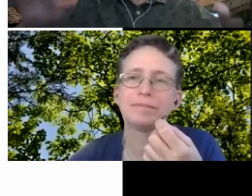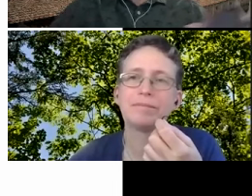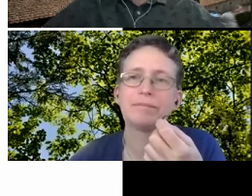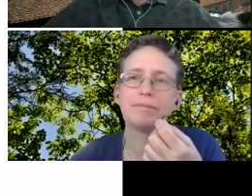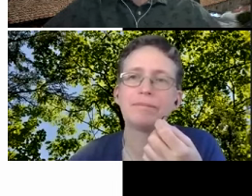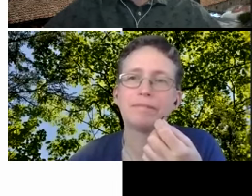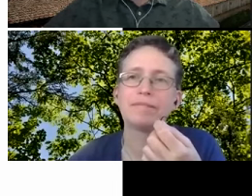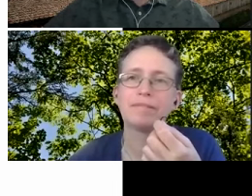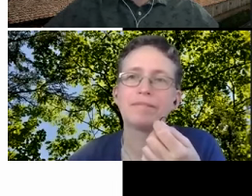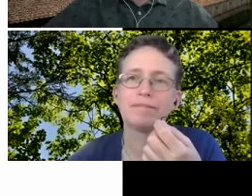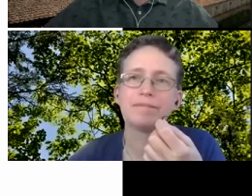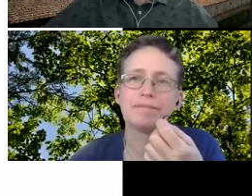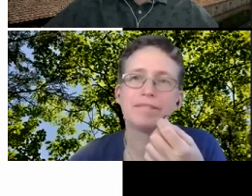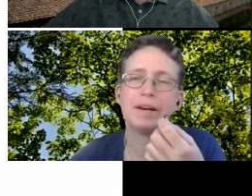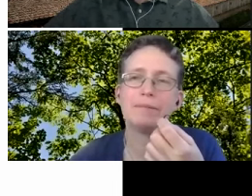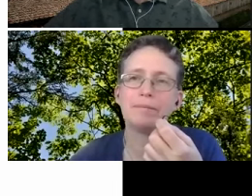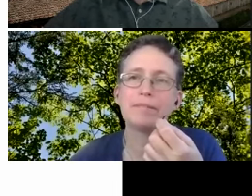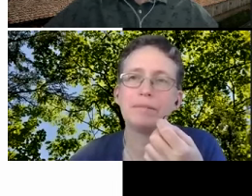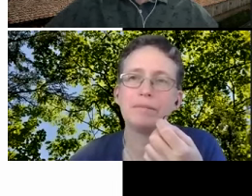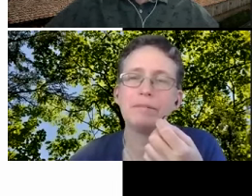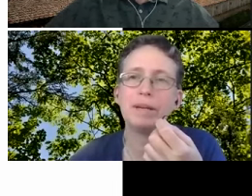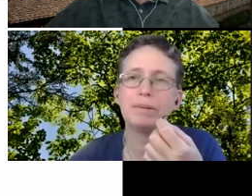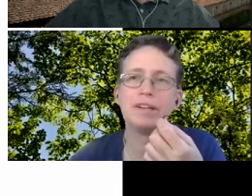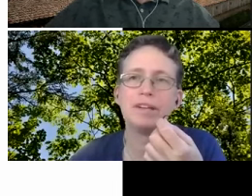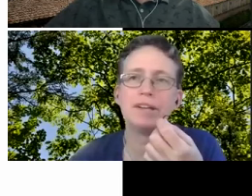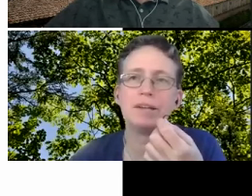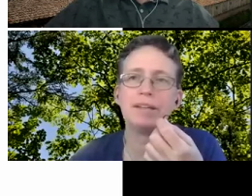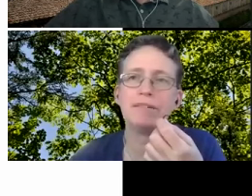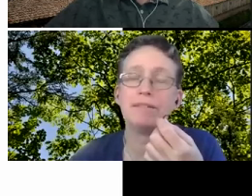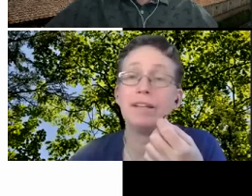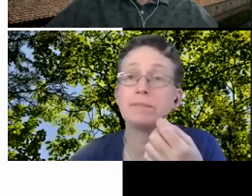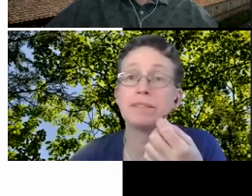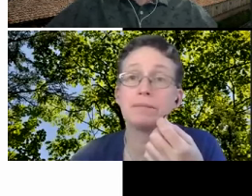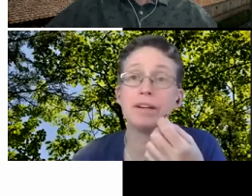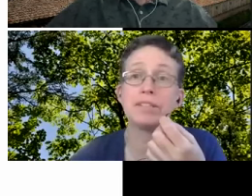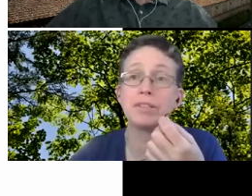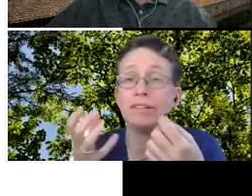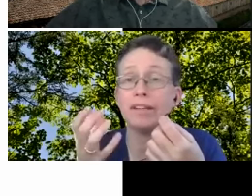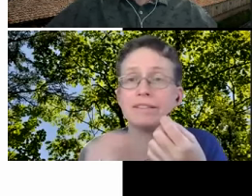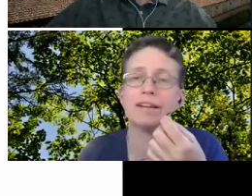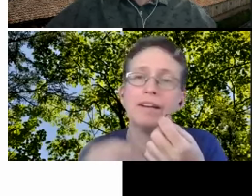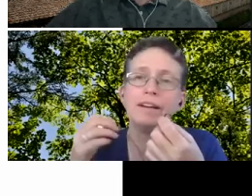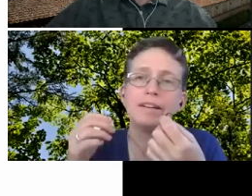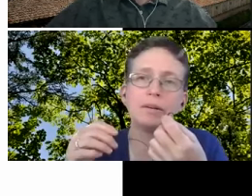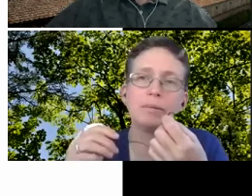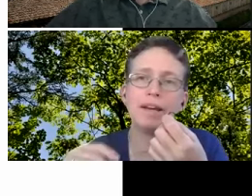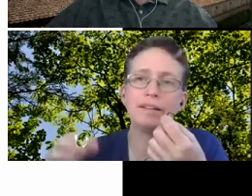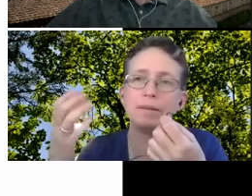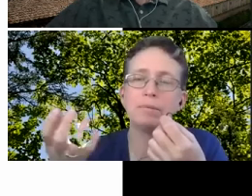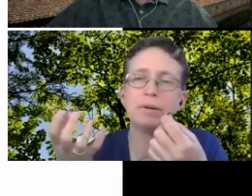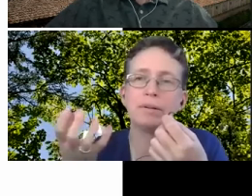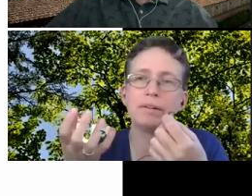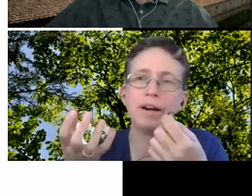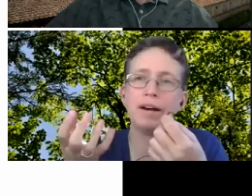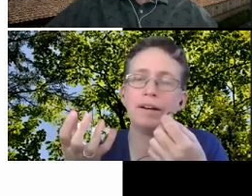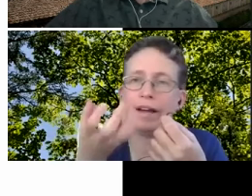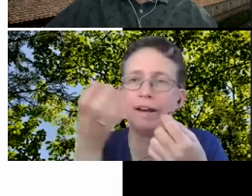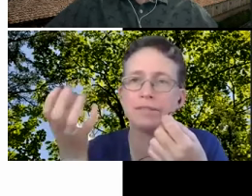then, you know, some other features. Yep. And we've been able to document that in Phoenix with some very stark things, like the way that